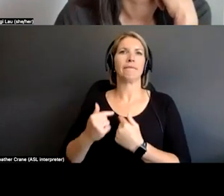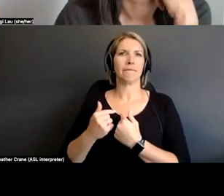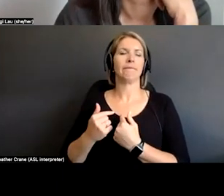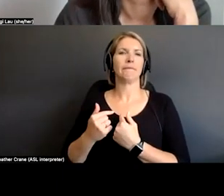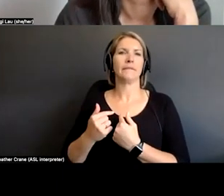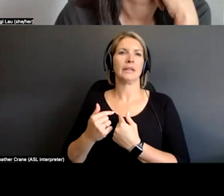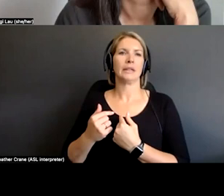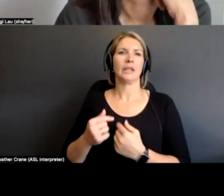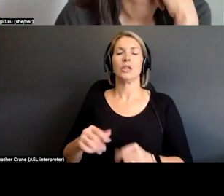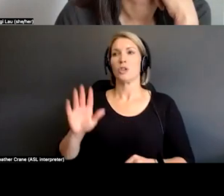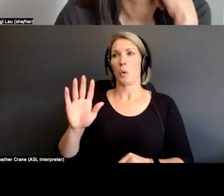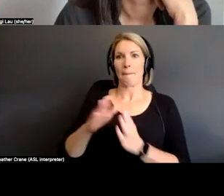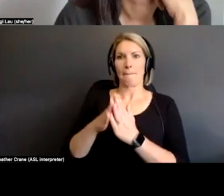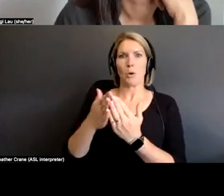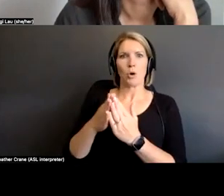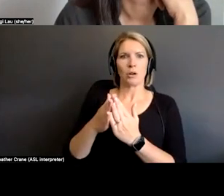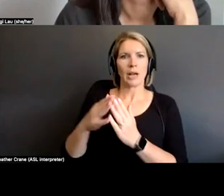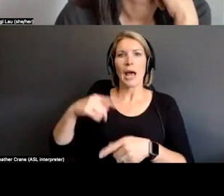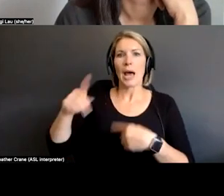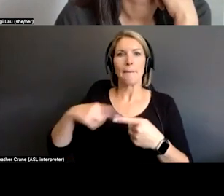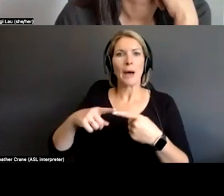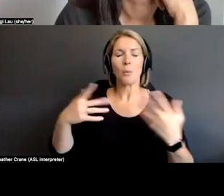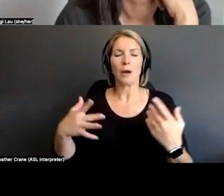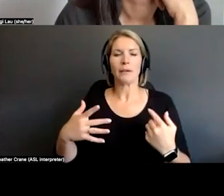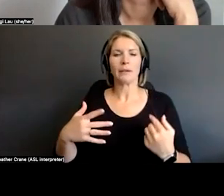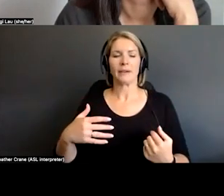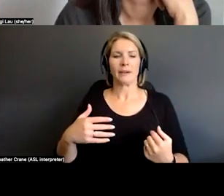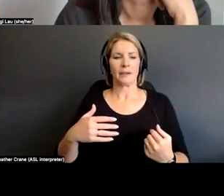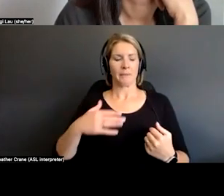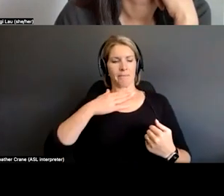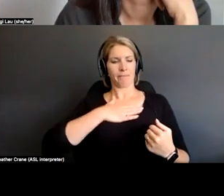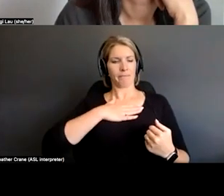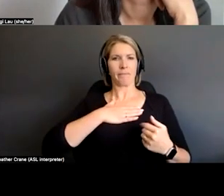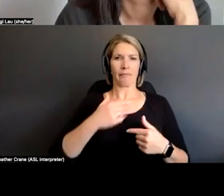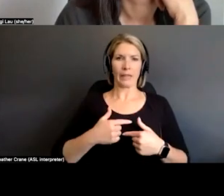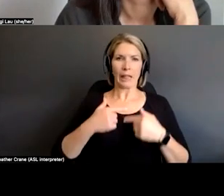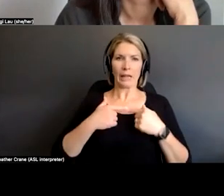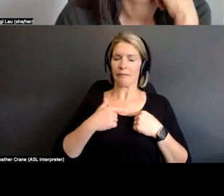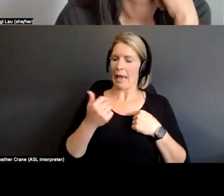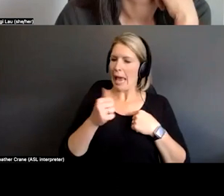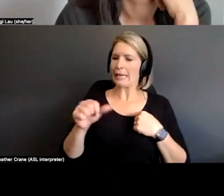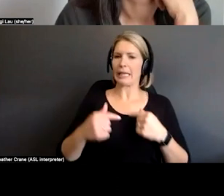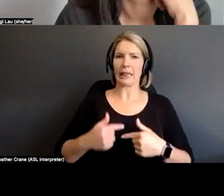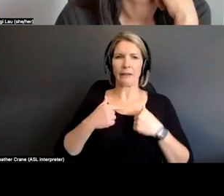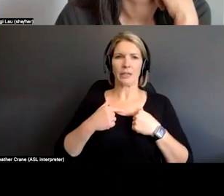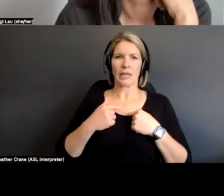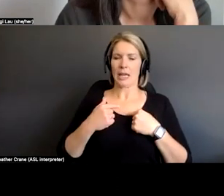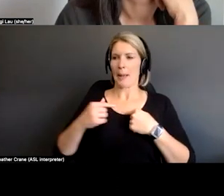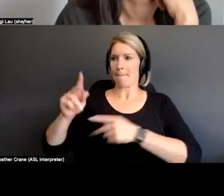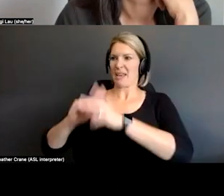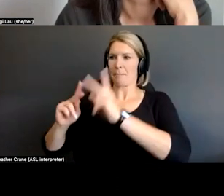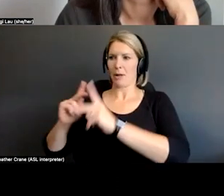own life by getting these people who have been what's called flat packed. They've died